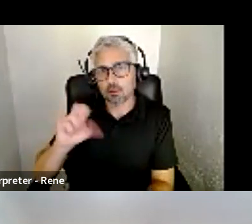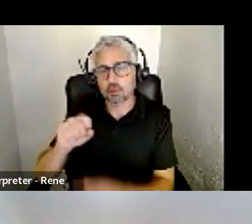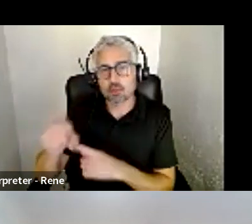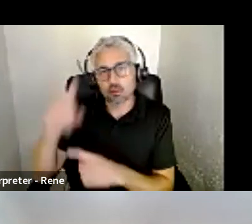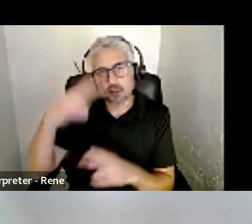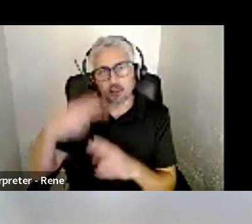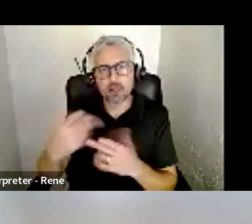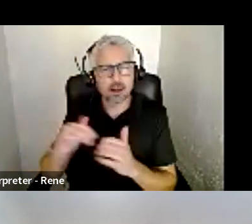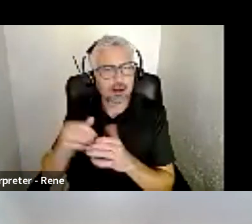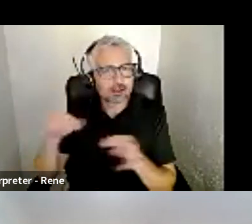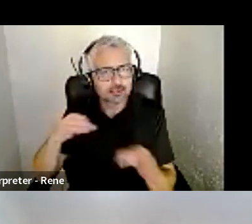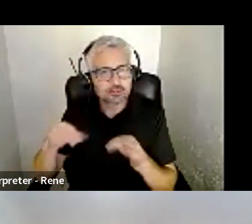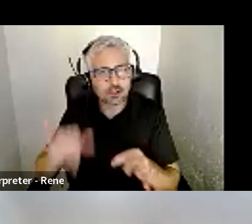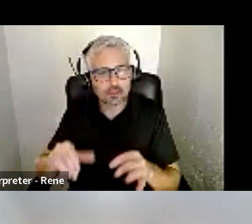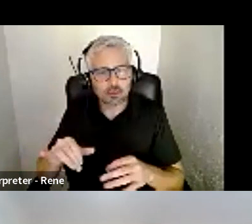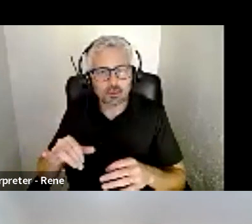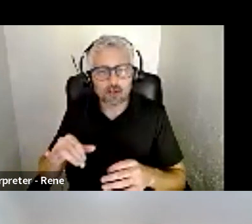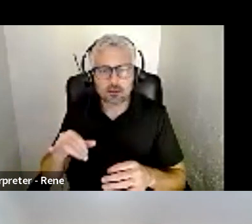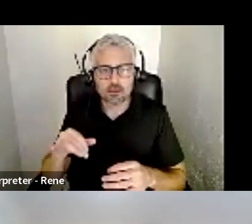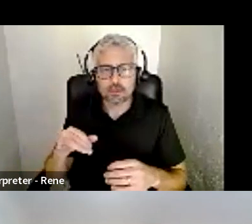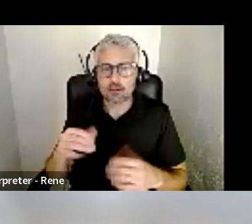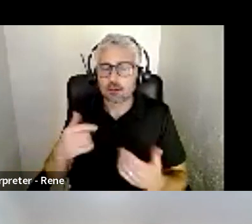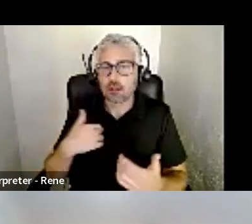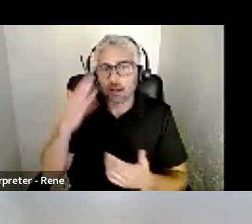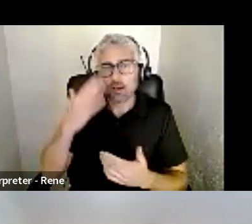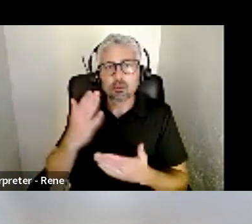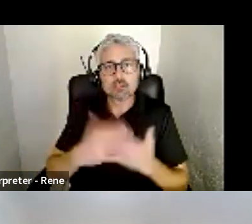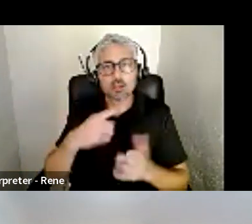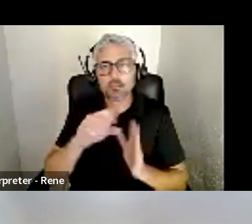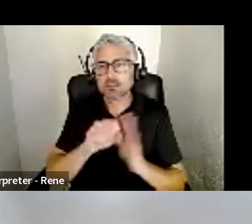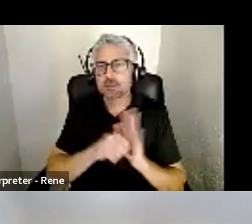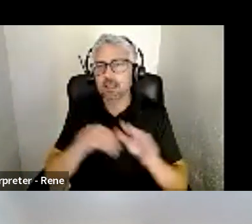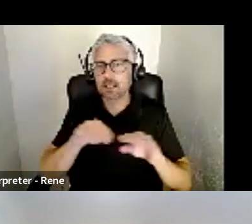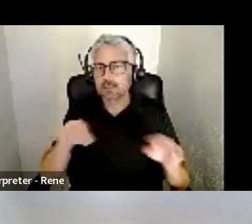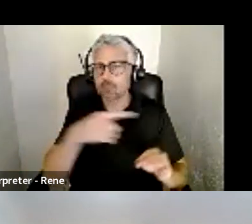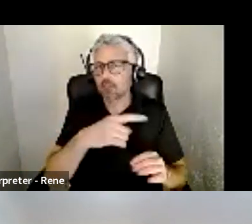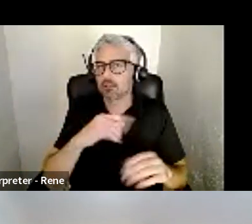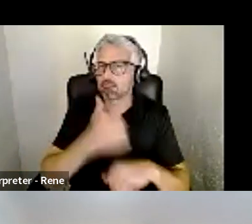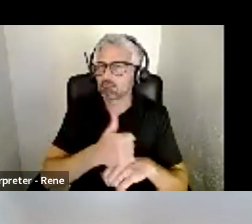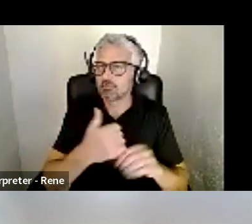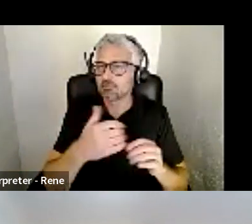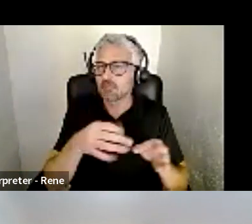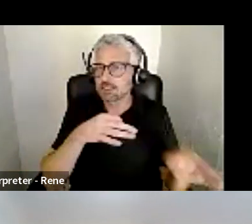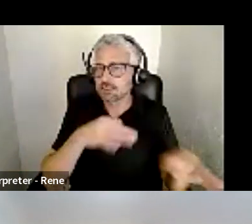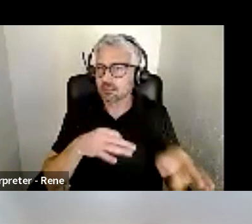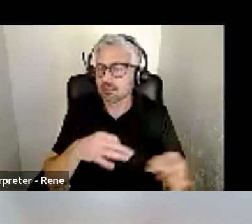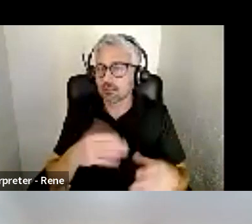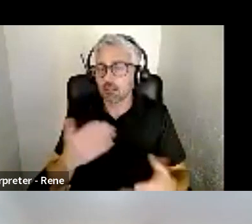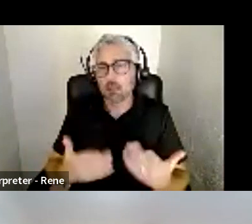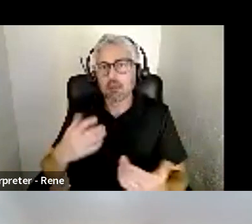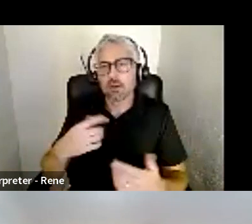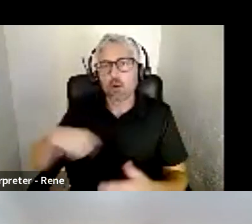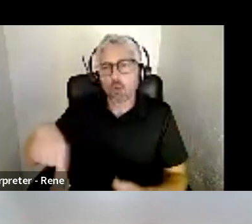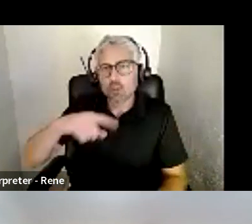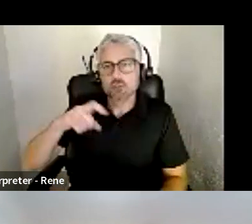definitions as well. And I know some definitions have gone into place at some of the state levels. And so I think it might behoove us to hear, you